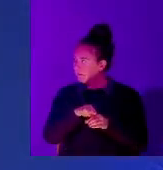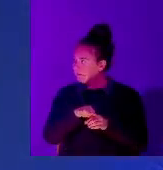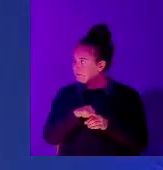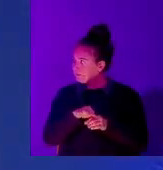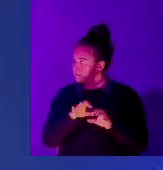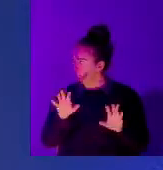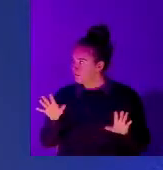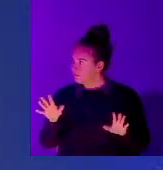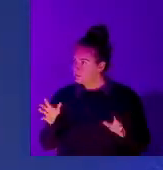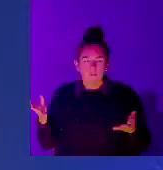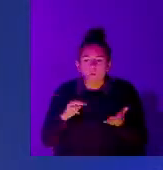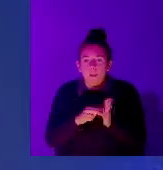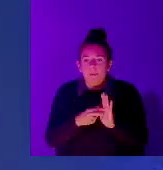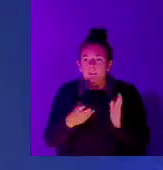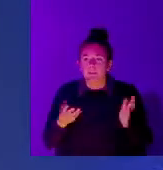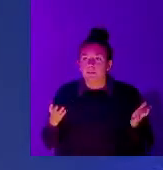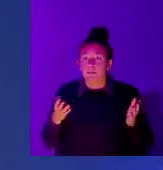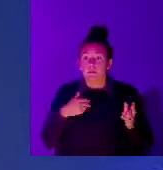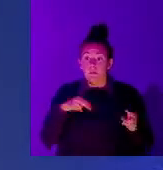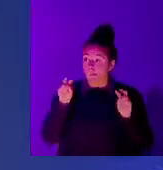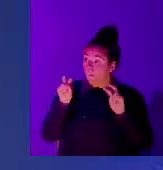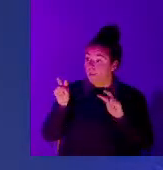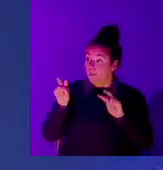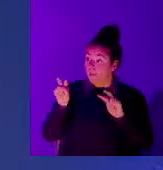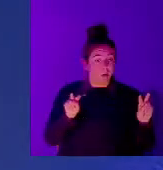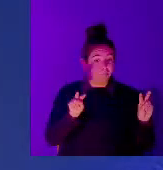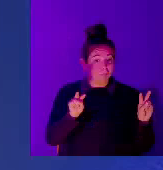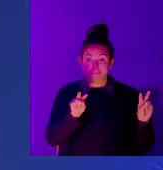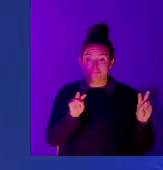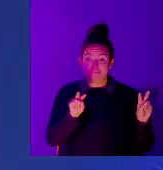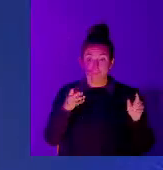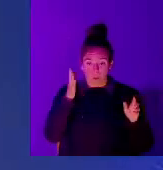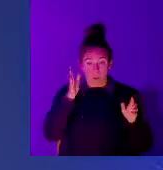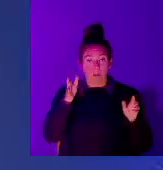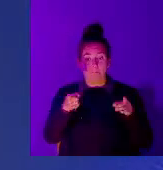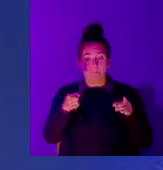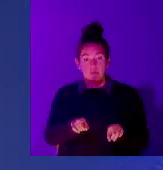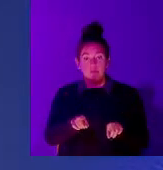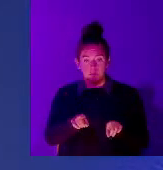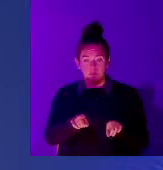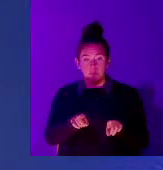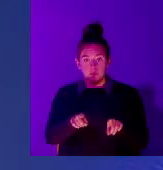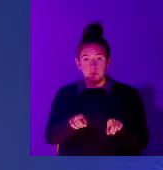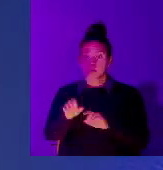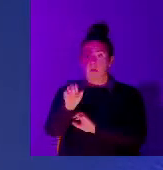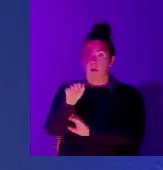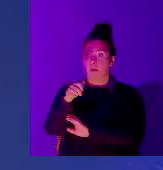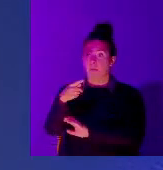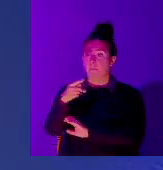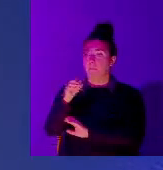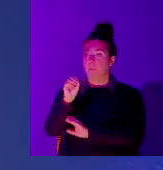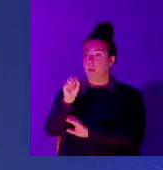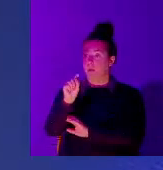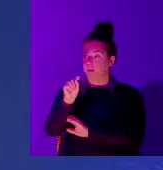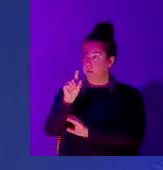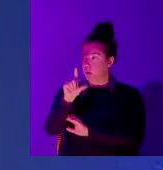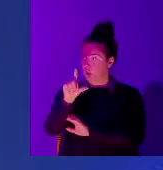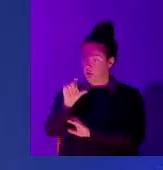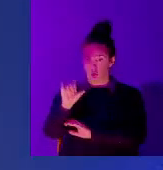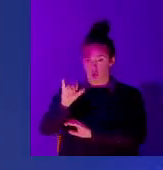lookout. This is going to happen. The Apostle John advises in 1 John